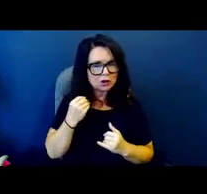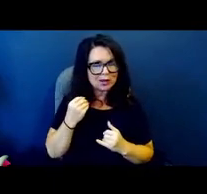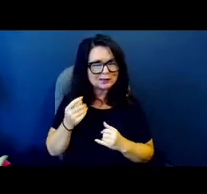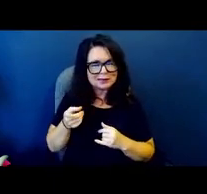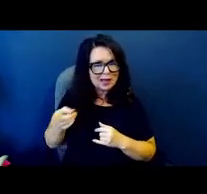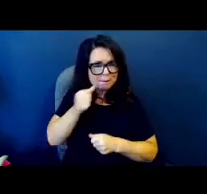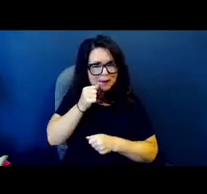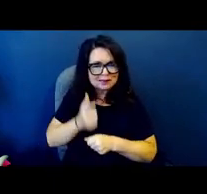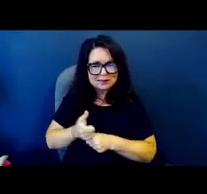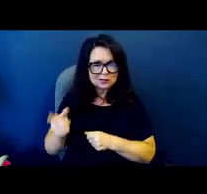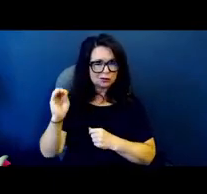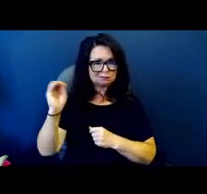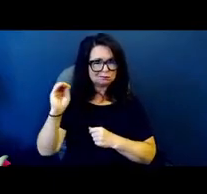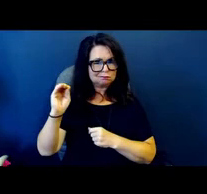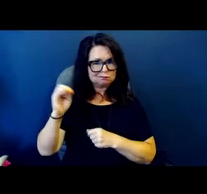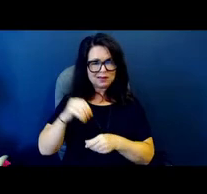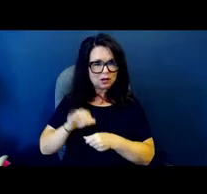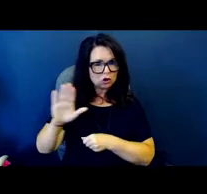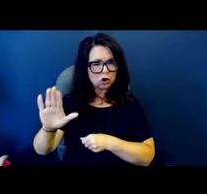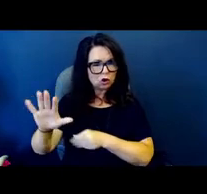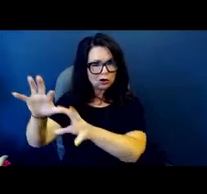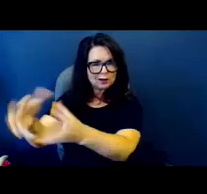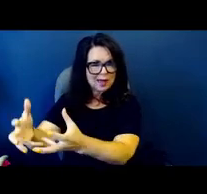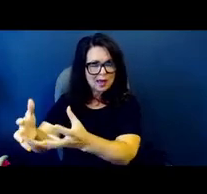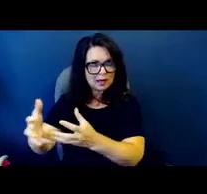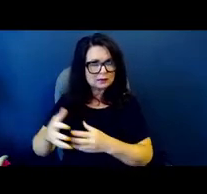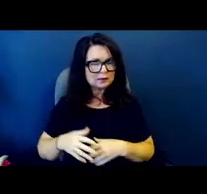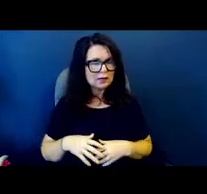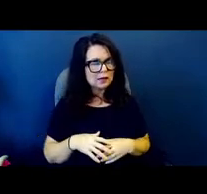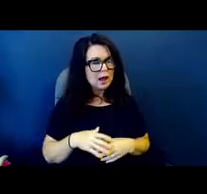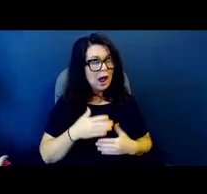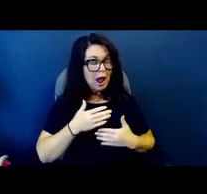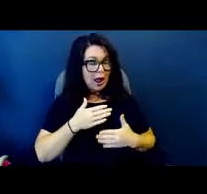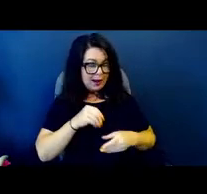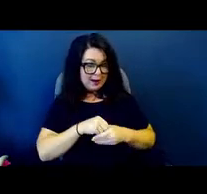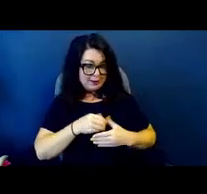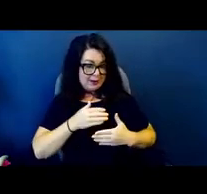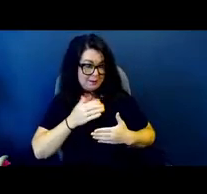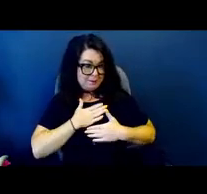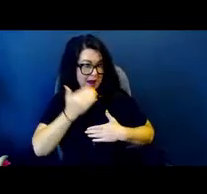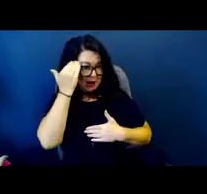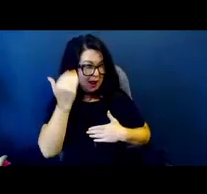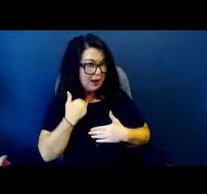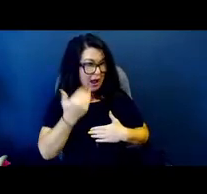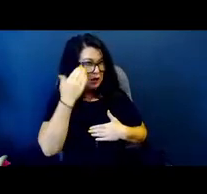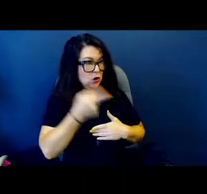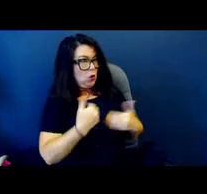And in my head, I understood that the president was important. So